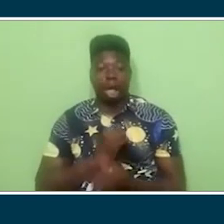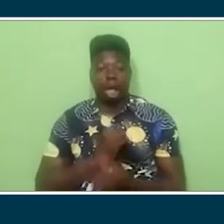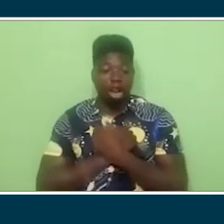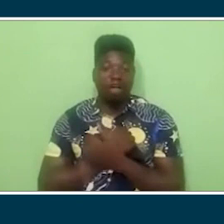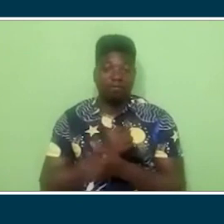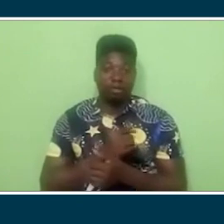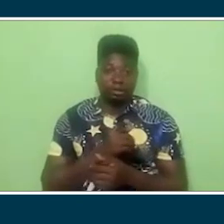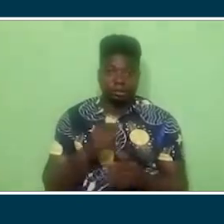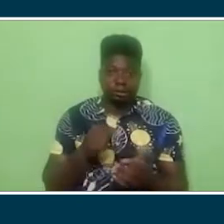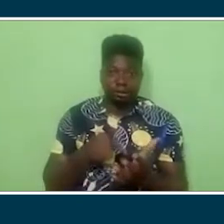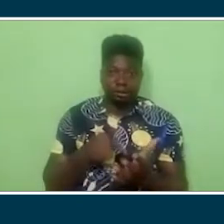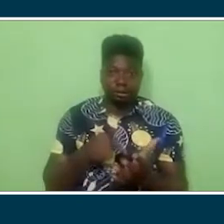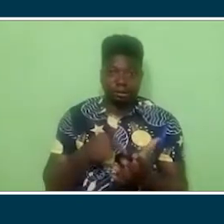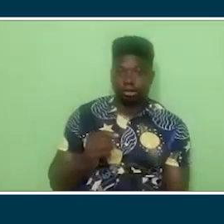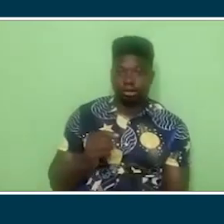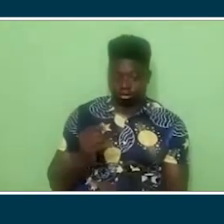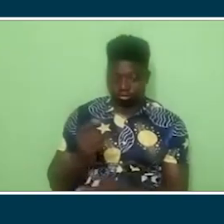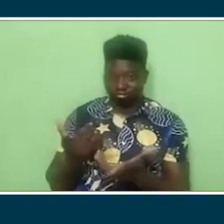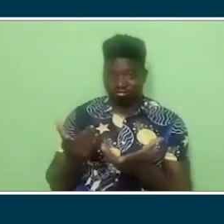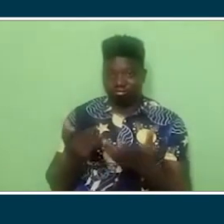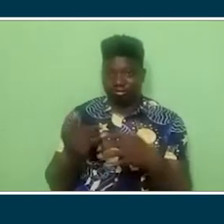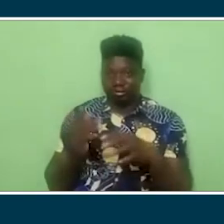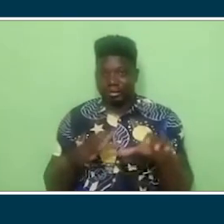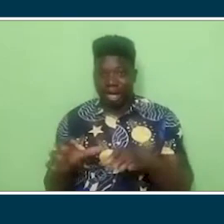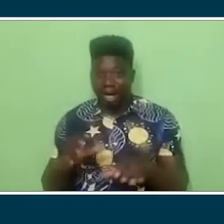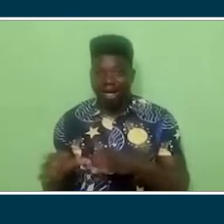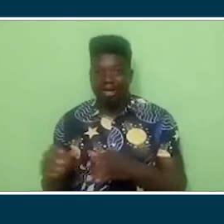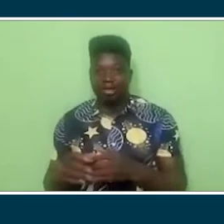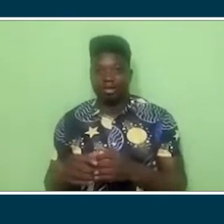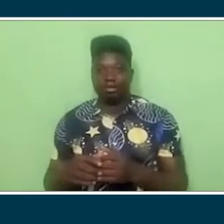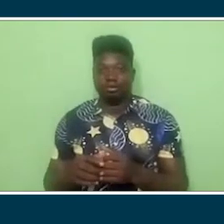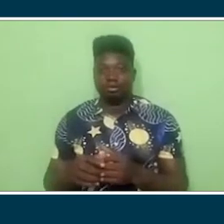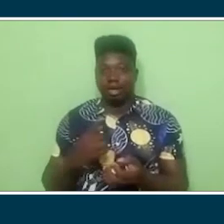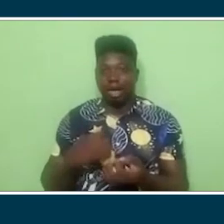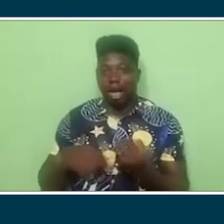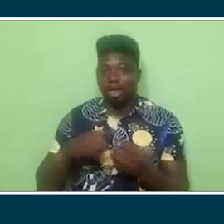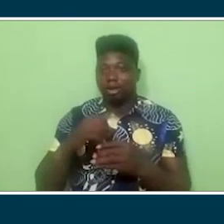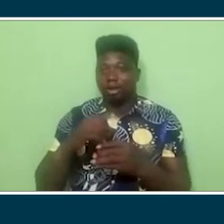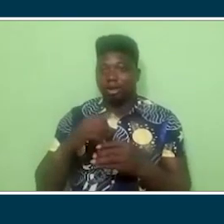exercise or exercises around world building.